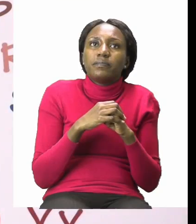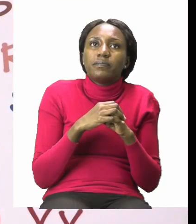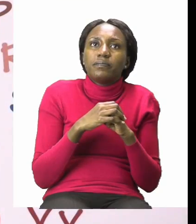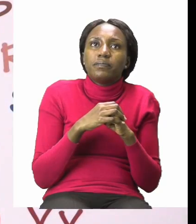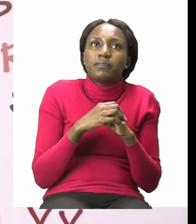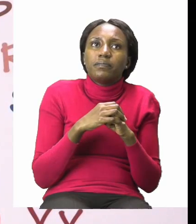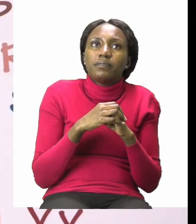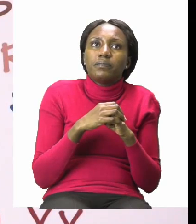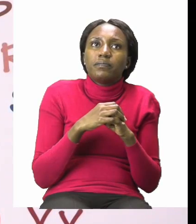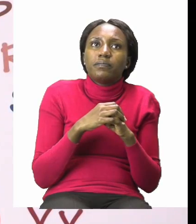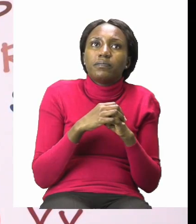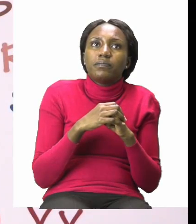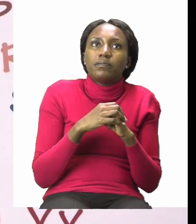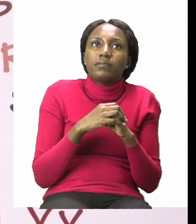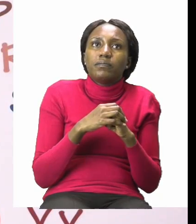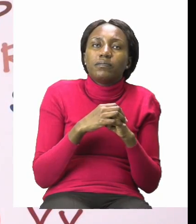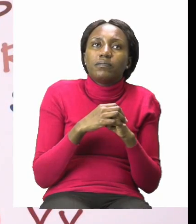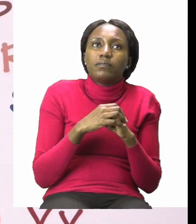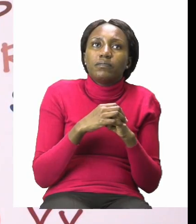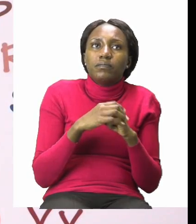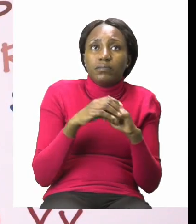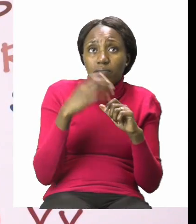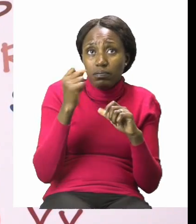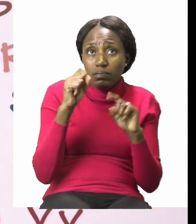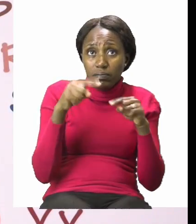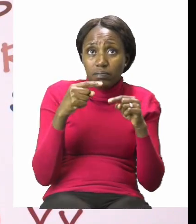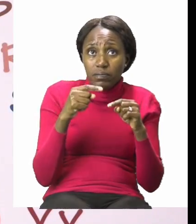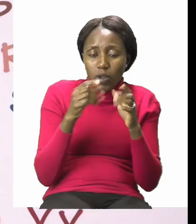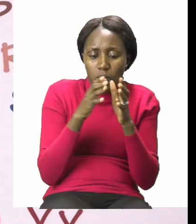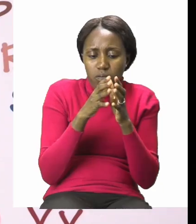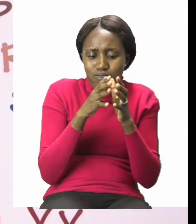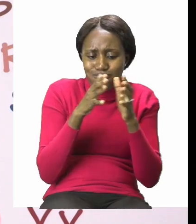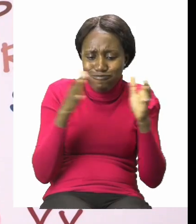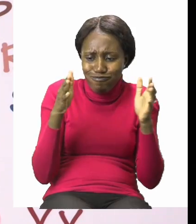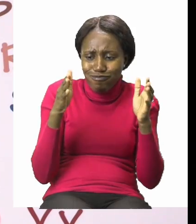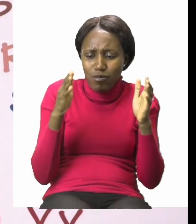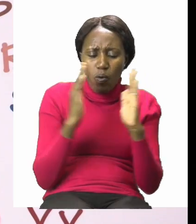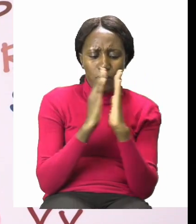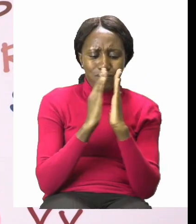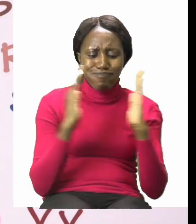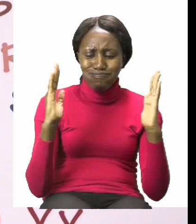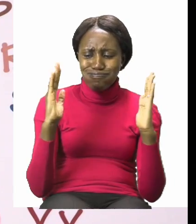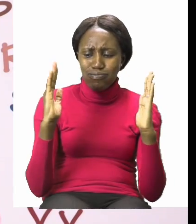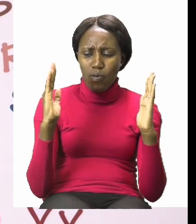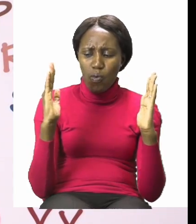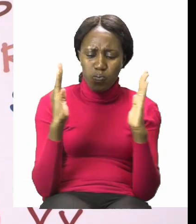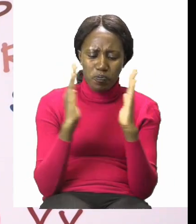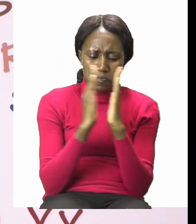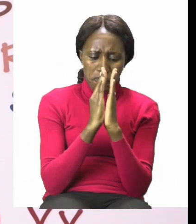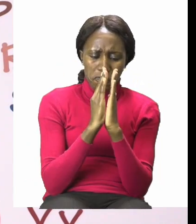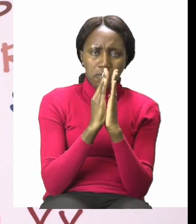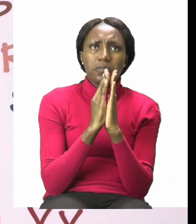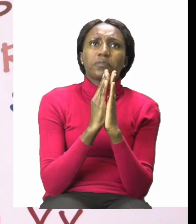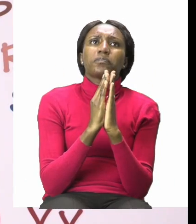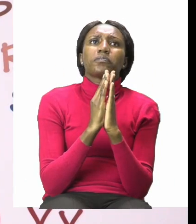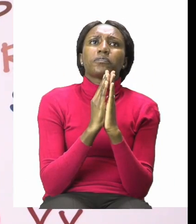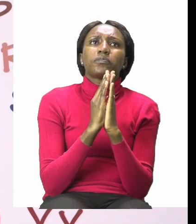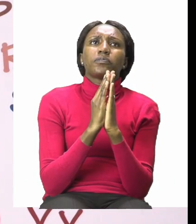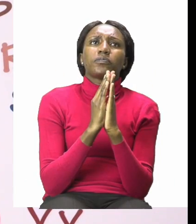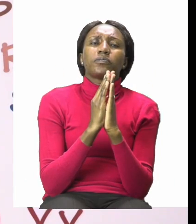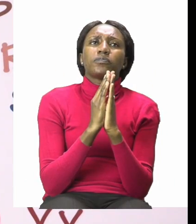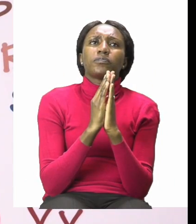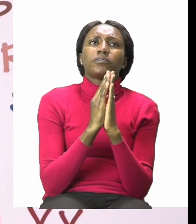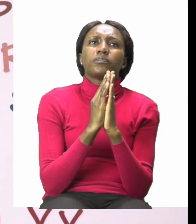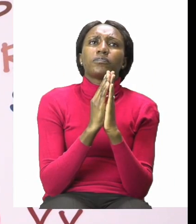I have the things that are thick or thin. Let's talk about thin.